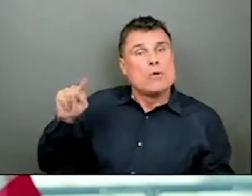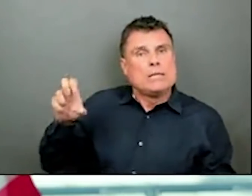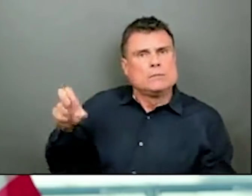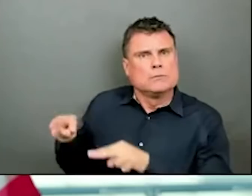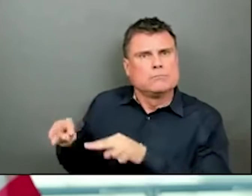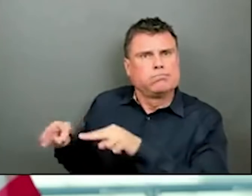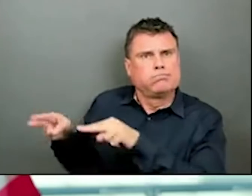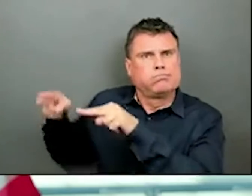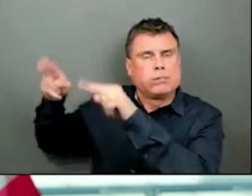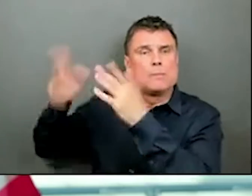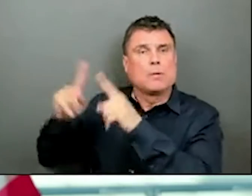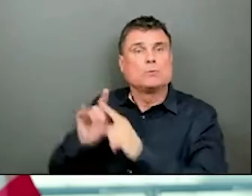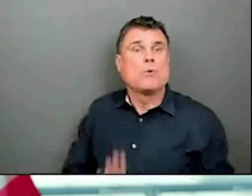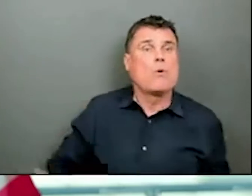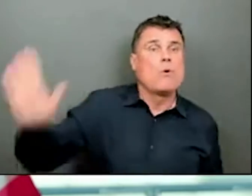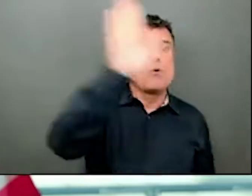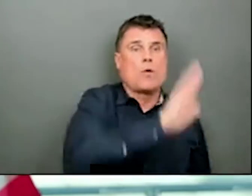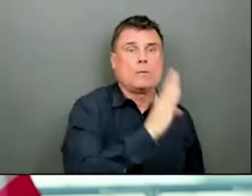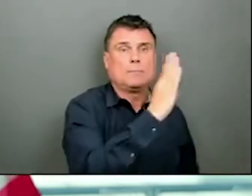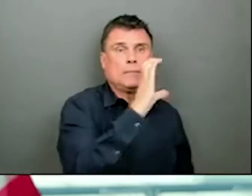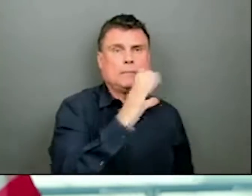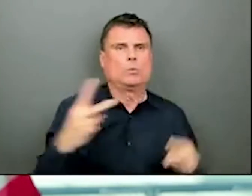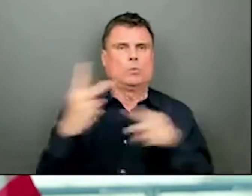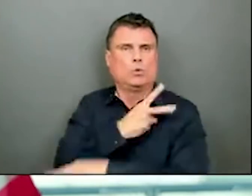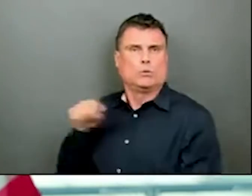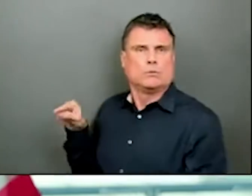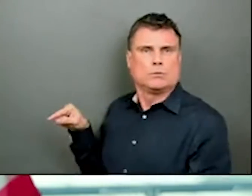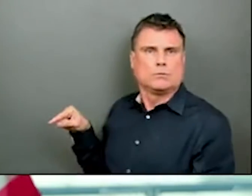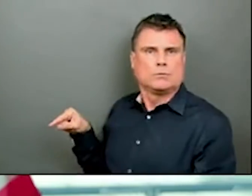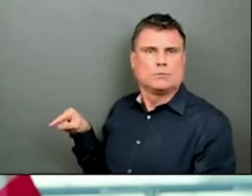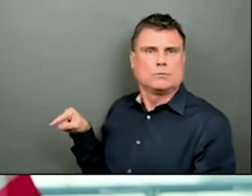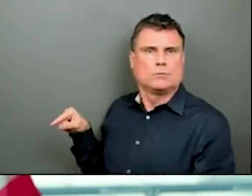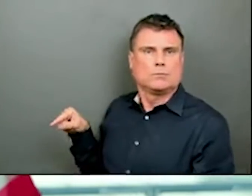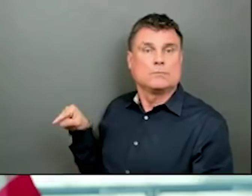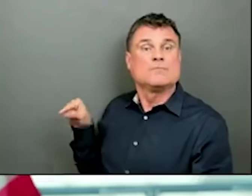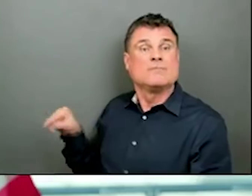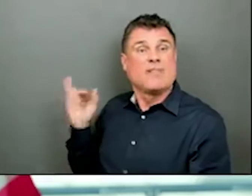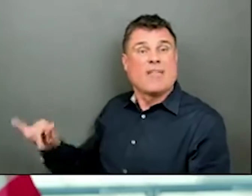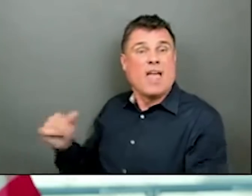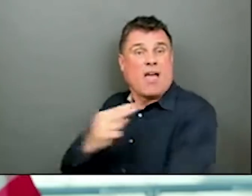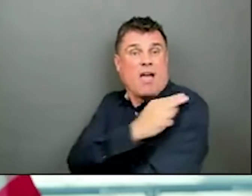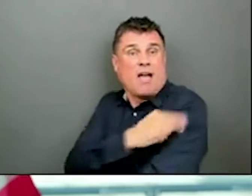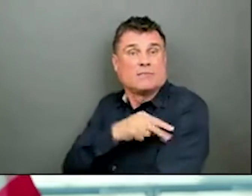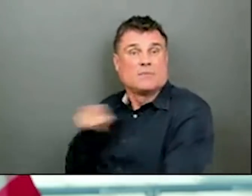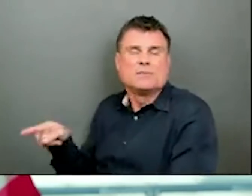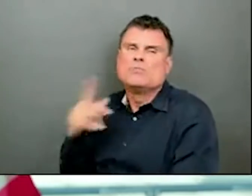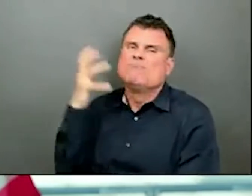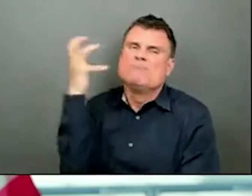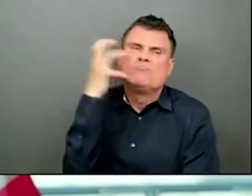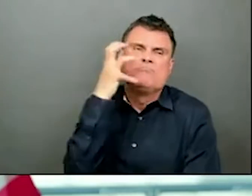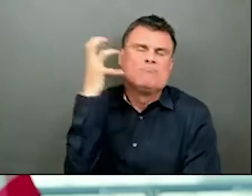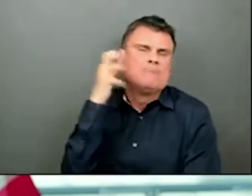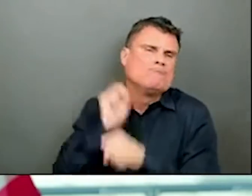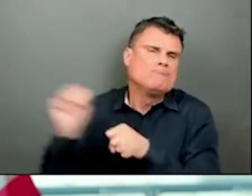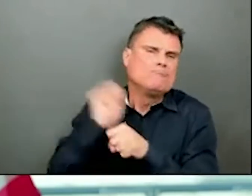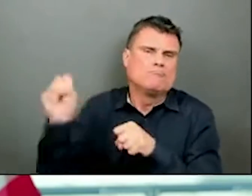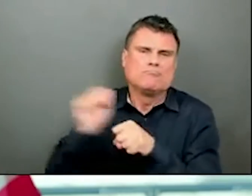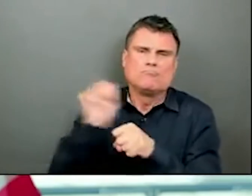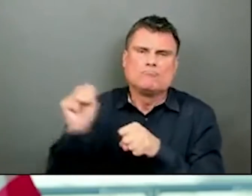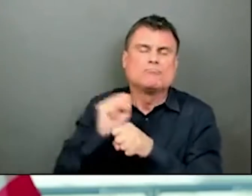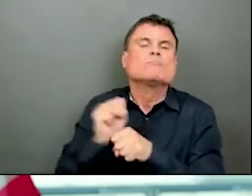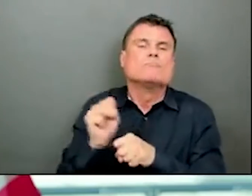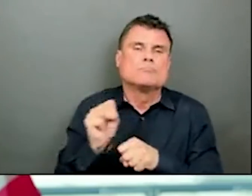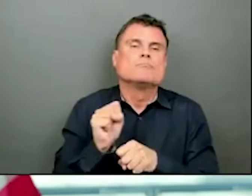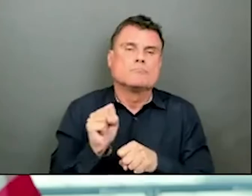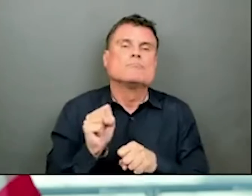in the province in Surrey. And they are doing an amazing job. And yes, it is whelming. I would